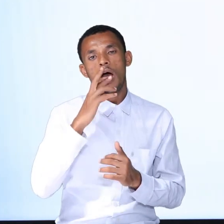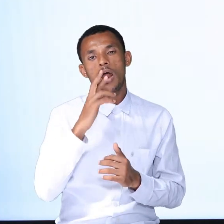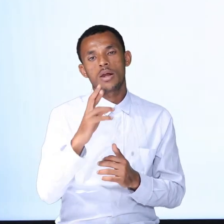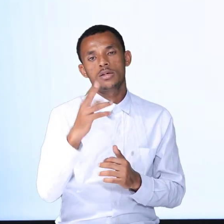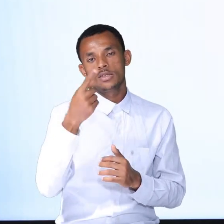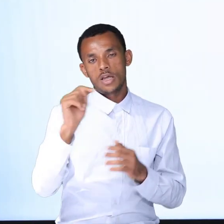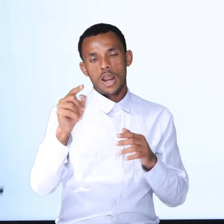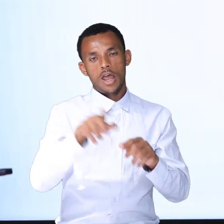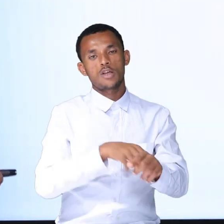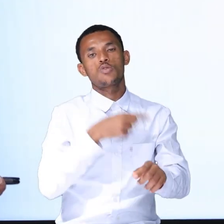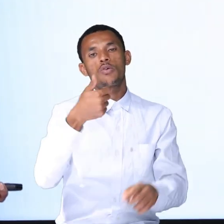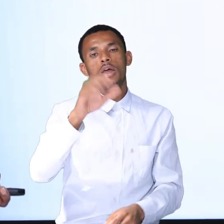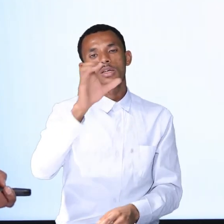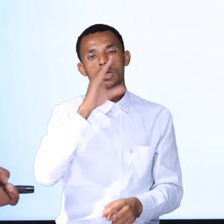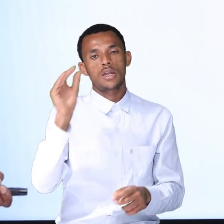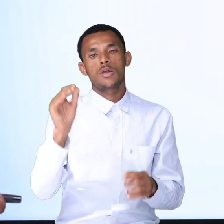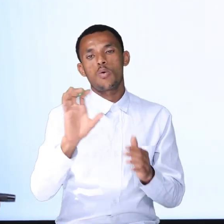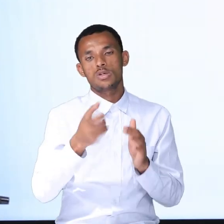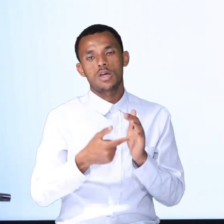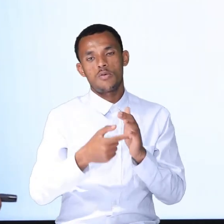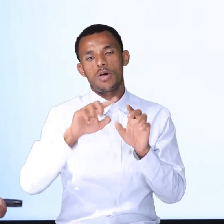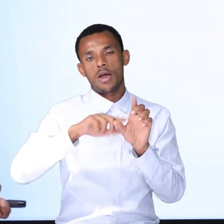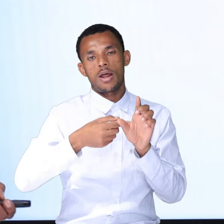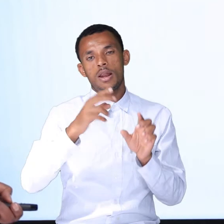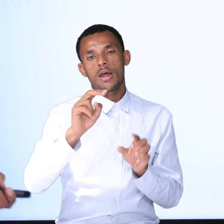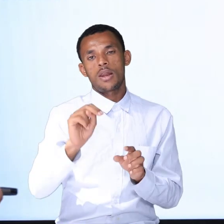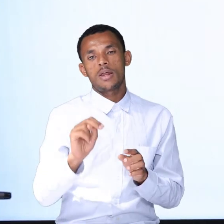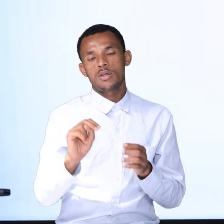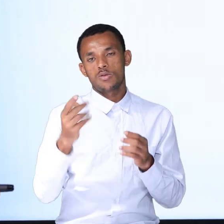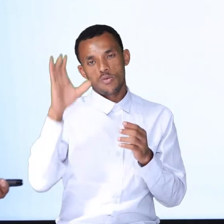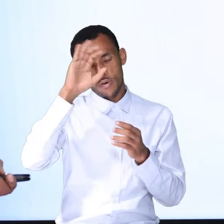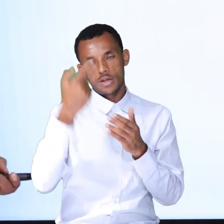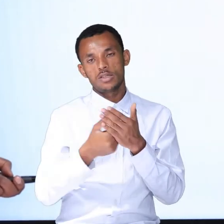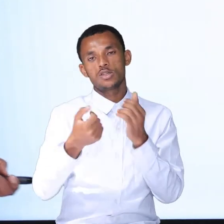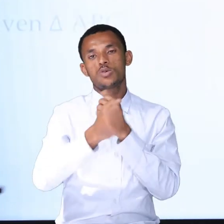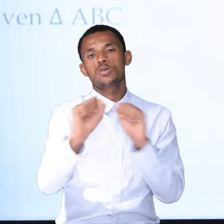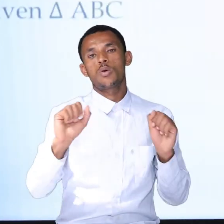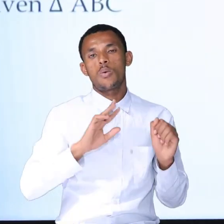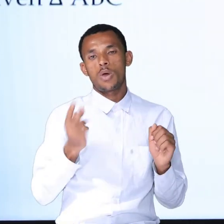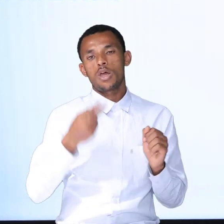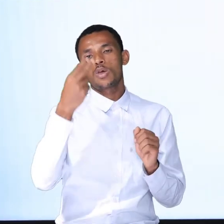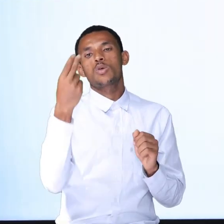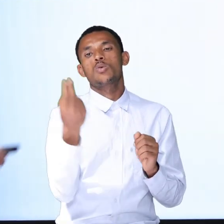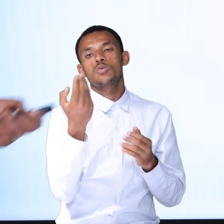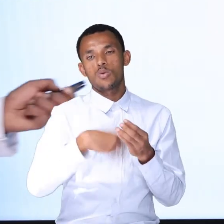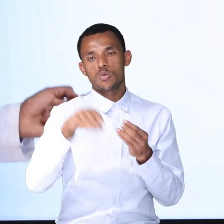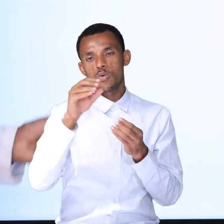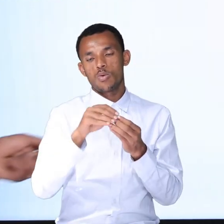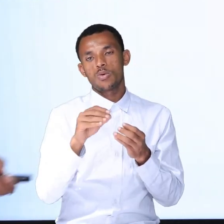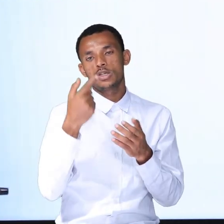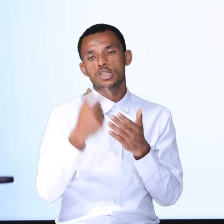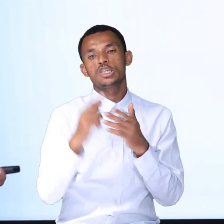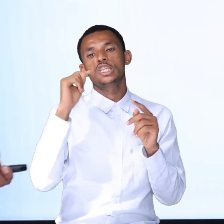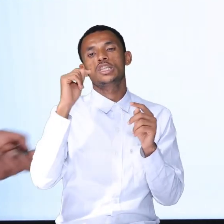what are the lengths of AC and the cosine of angle N? So to find this solution, we have to use